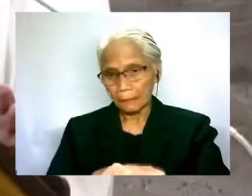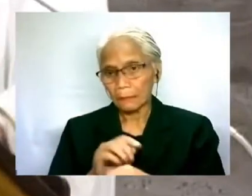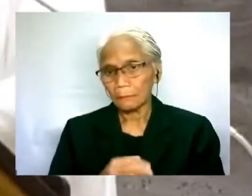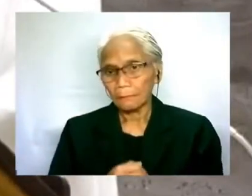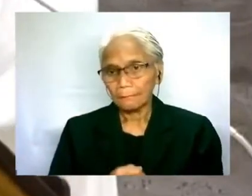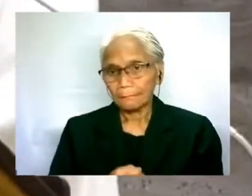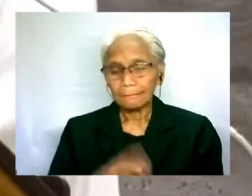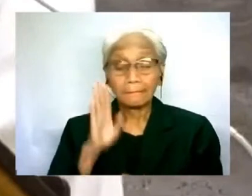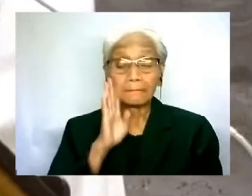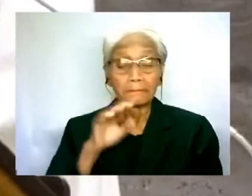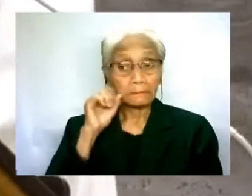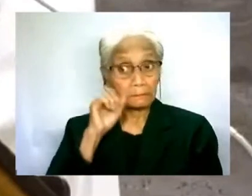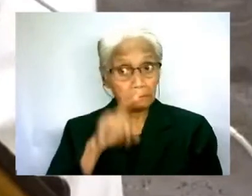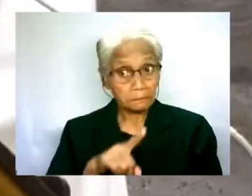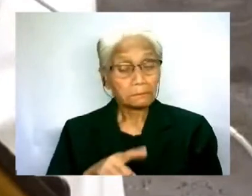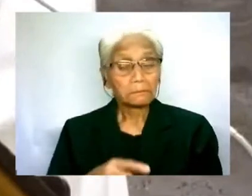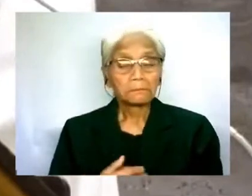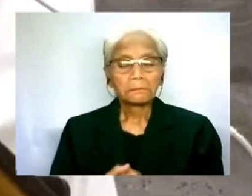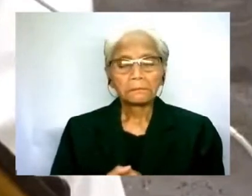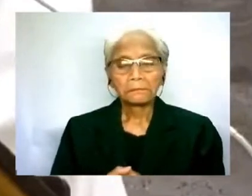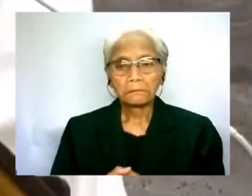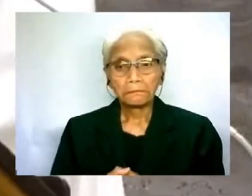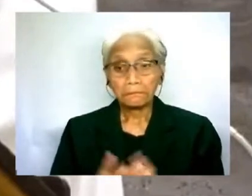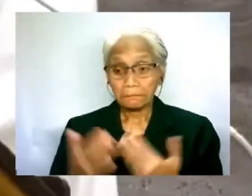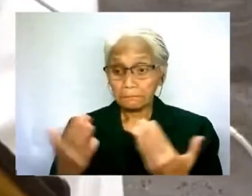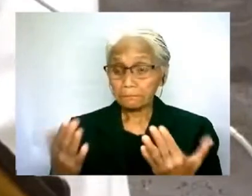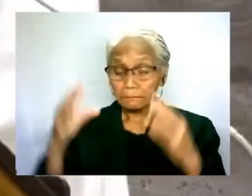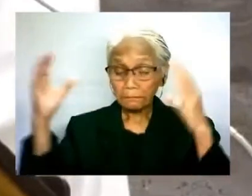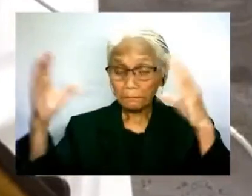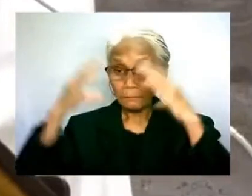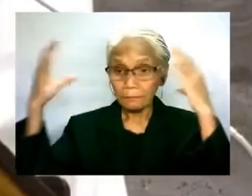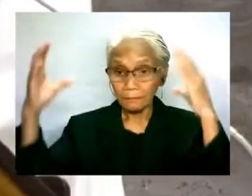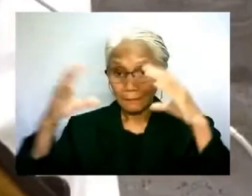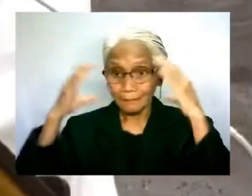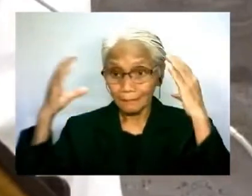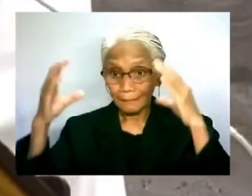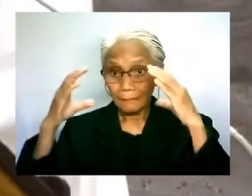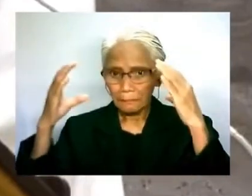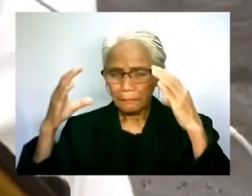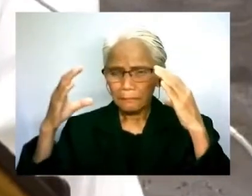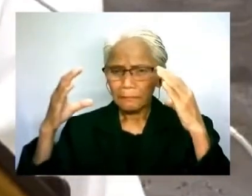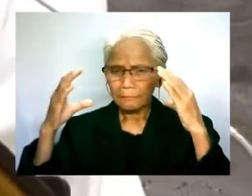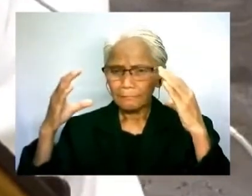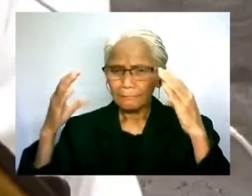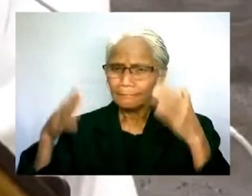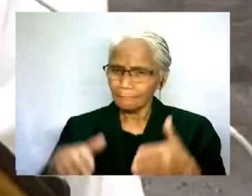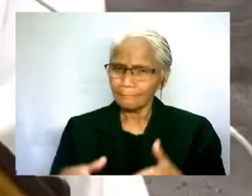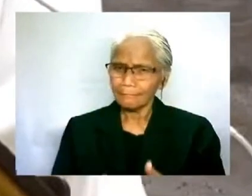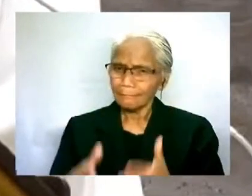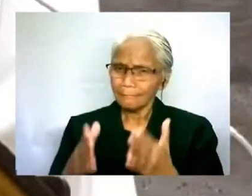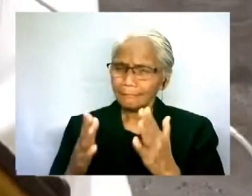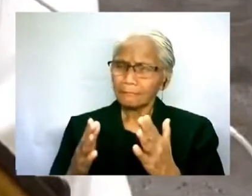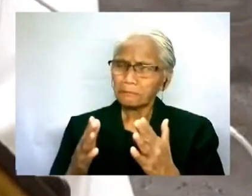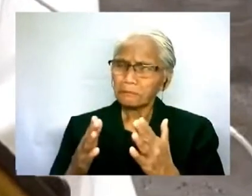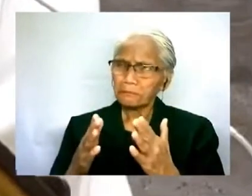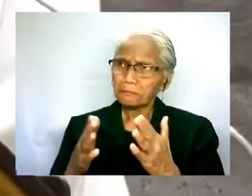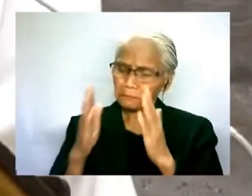and sisters, in this celebration, let us ask the Lord